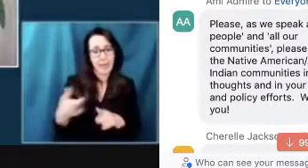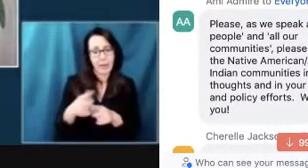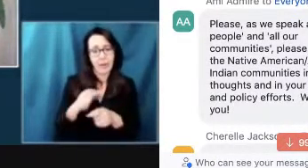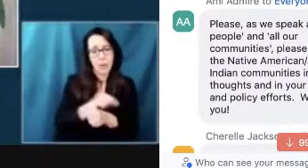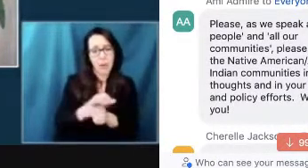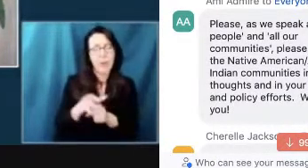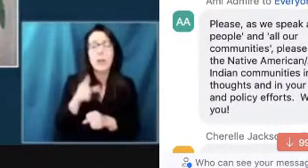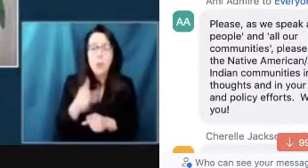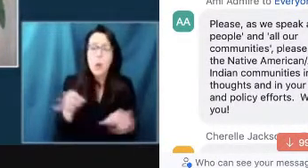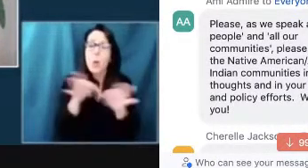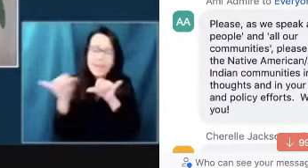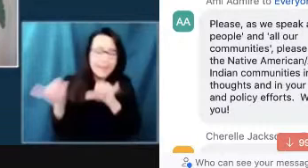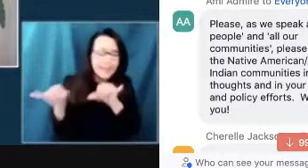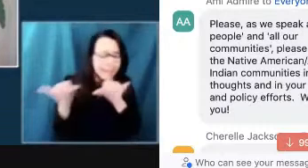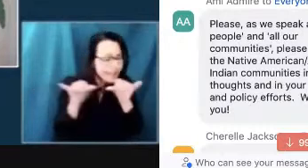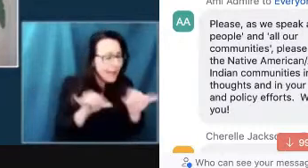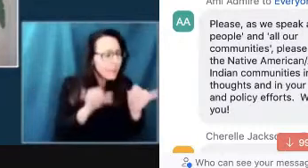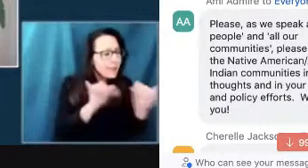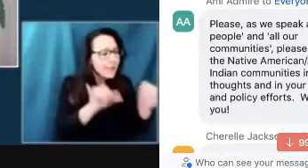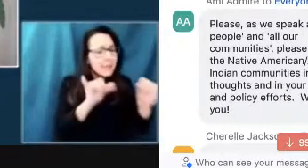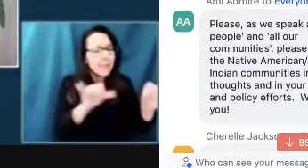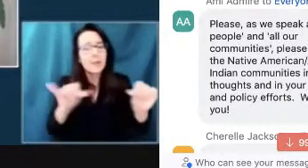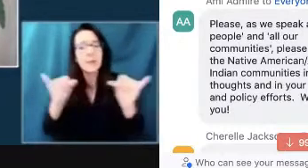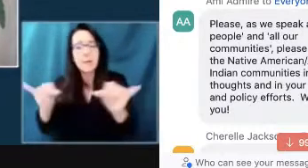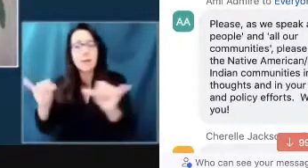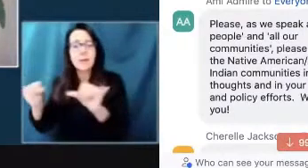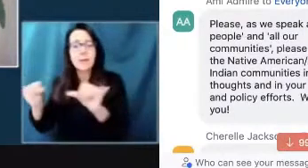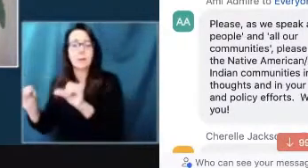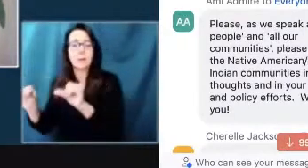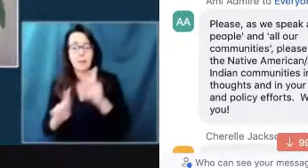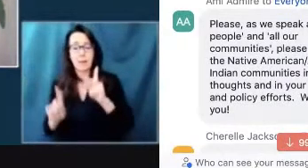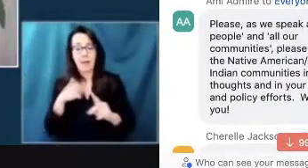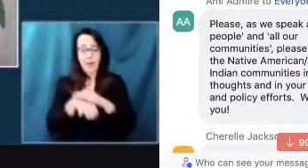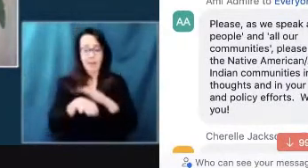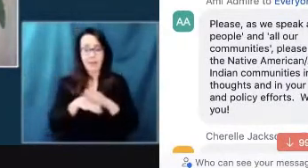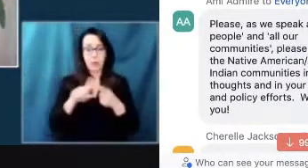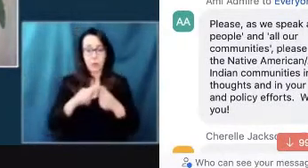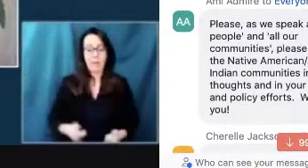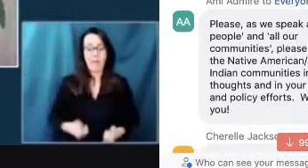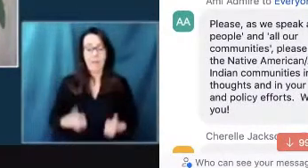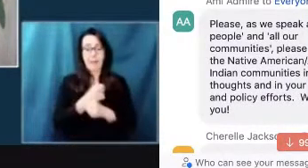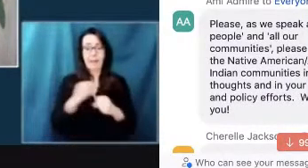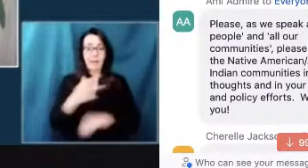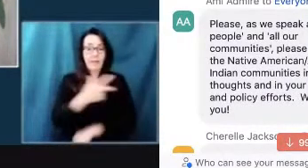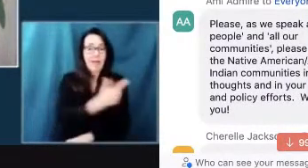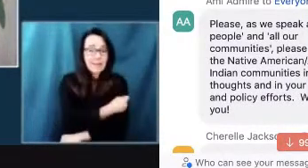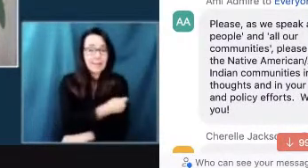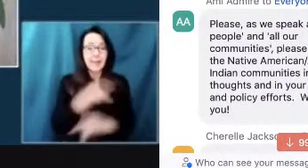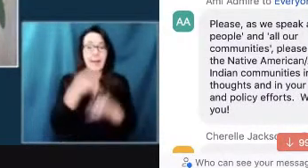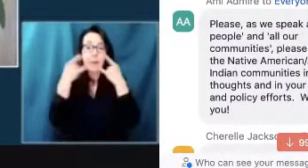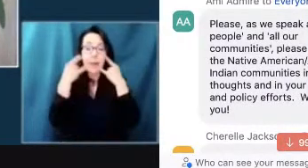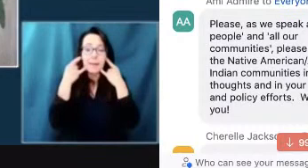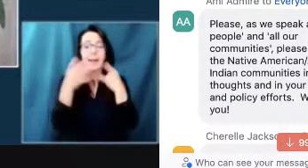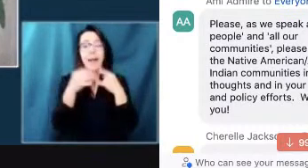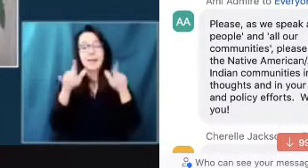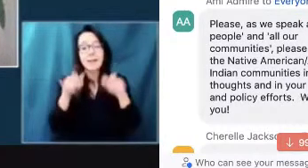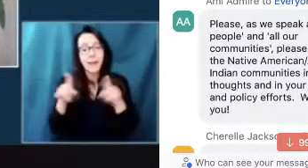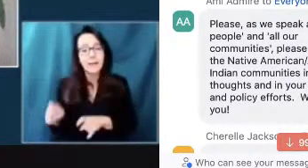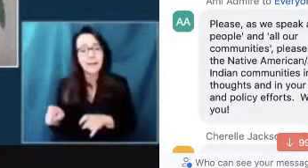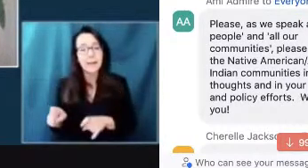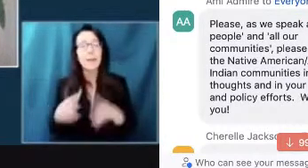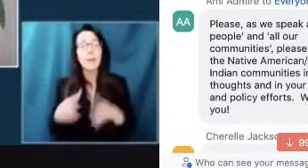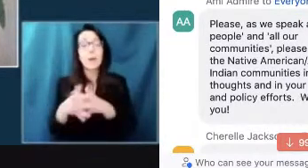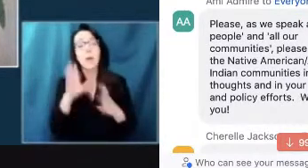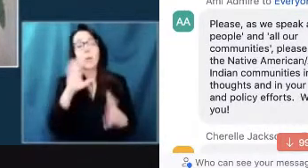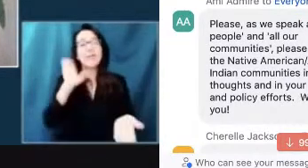America that makes sure everyone has access to life-saving vaccines, viral treatments, masking, and testing. An America that will stop the spread of violence